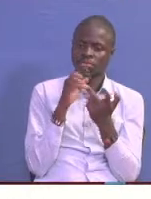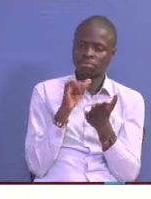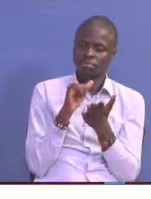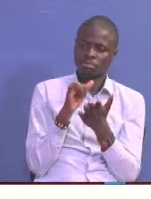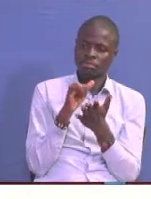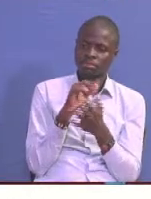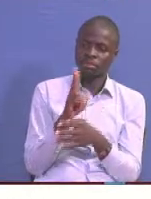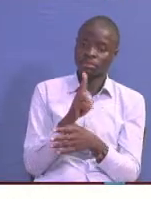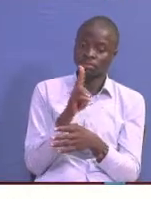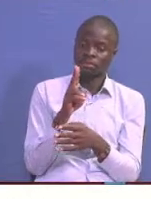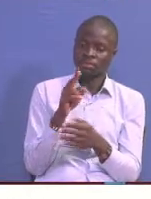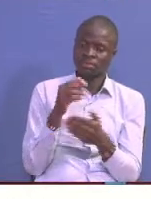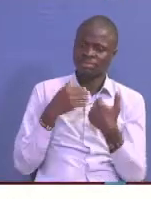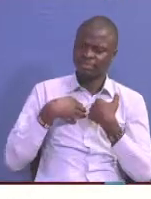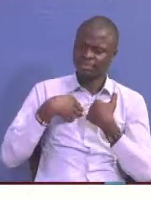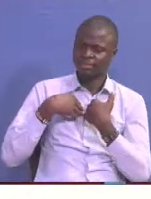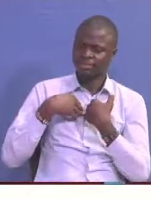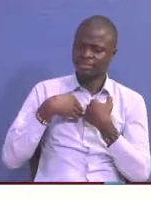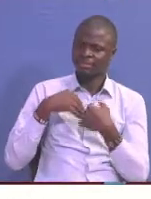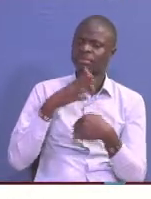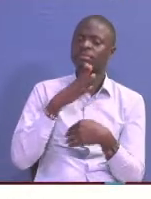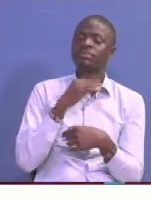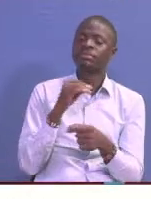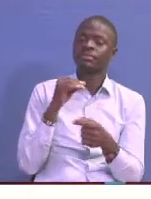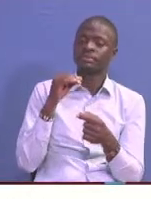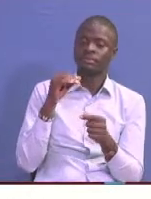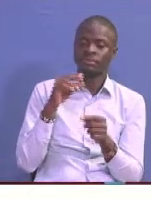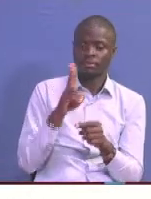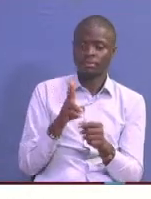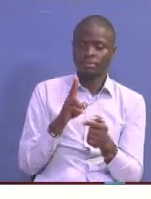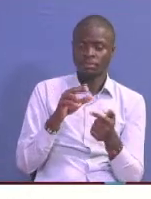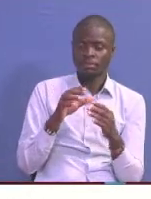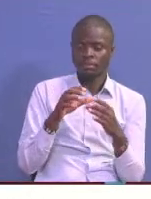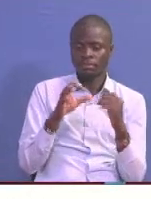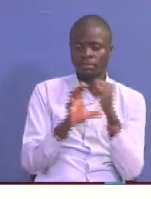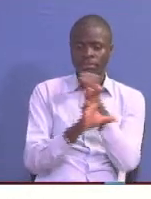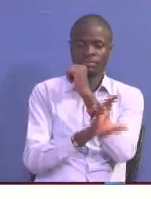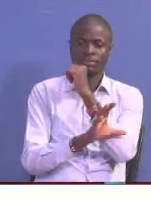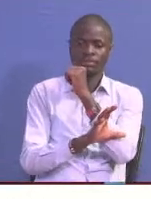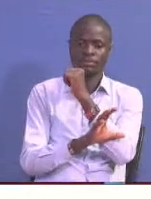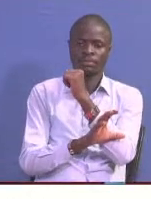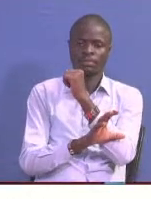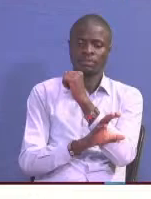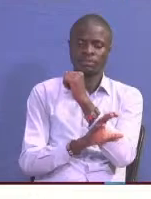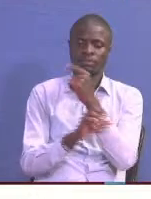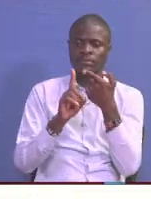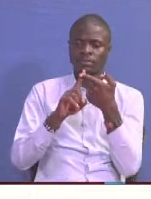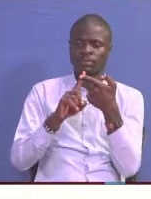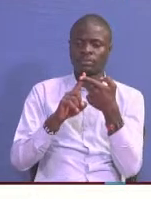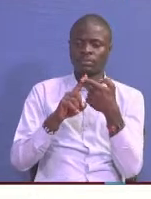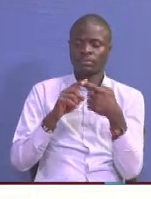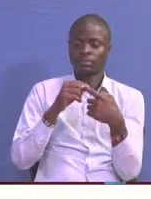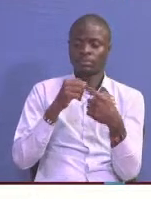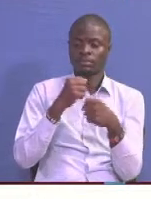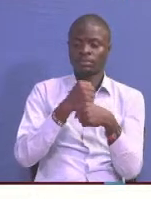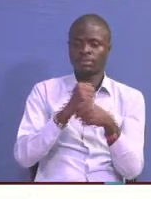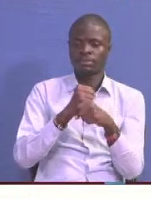us that there is actually need for us as a country to